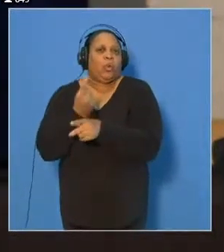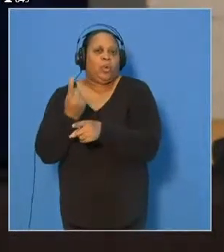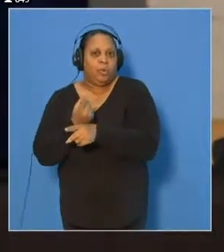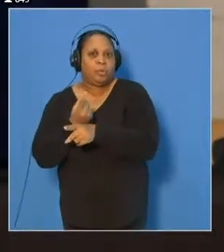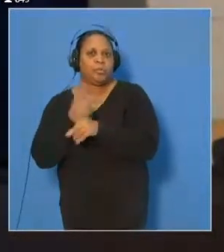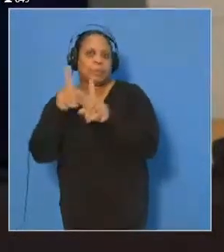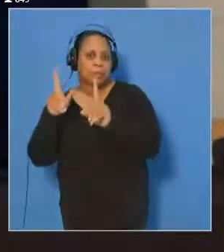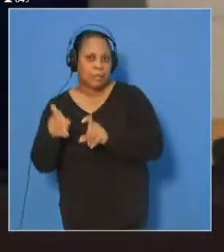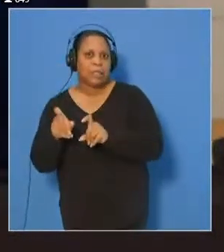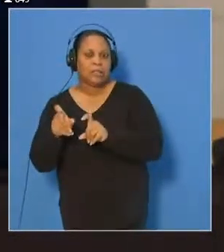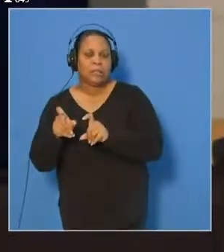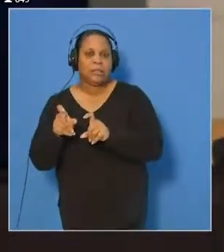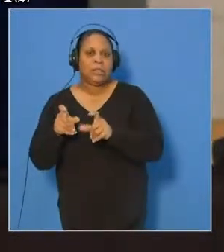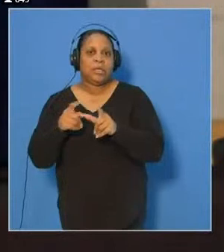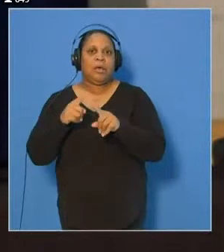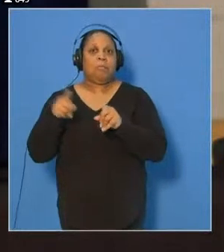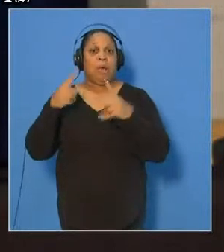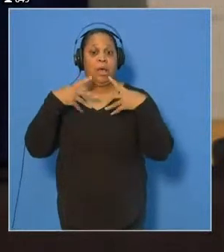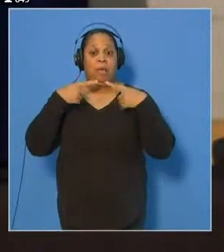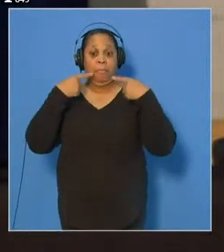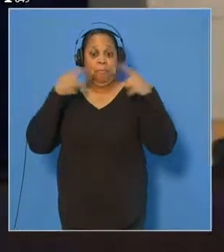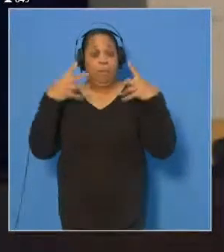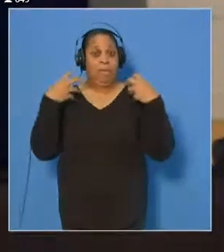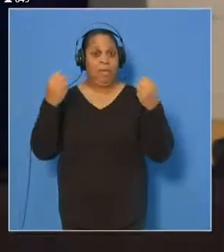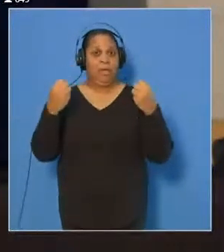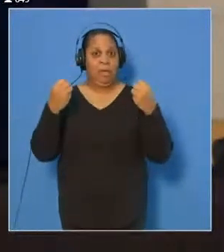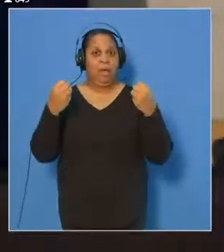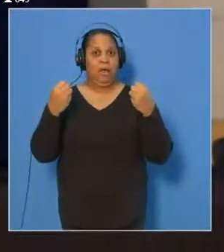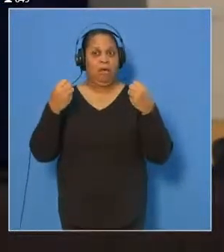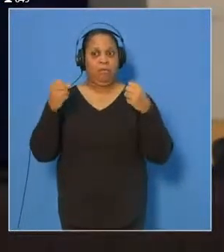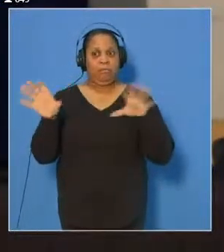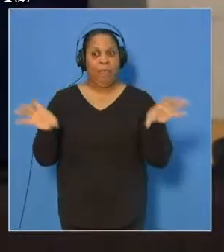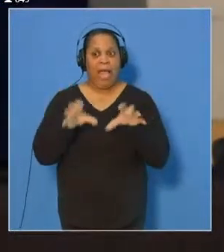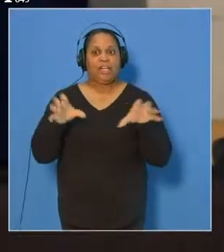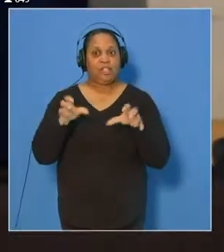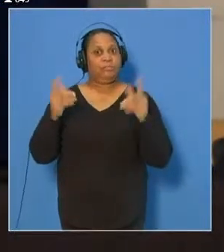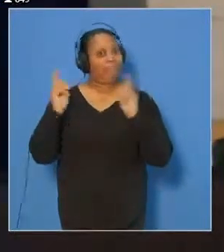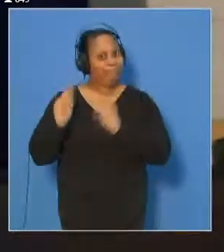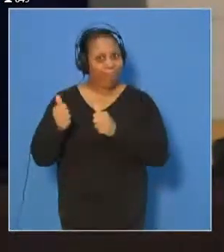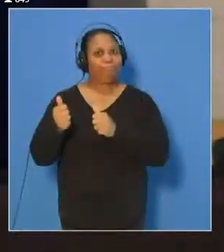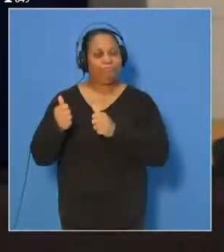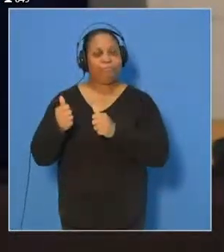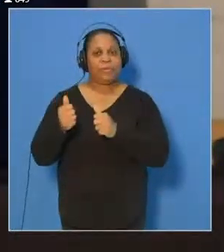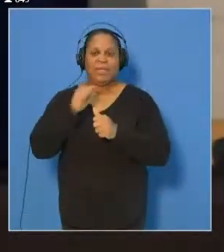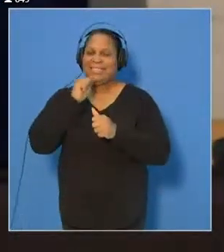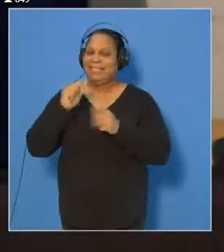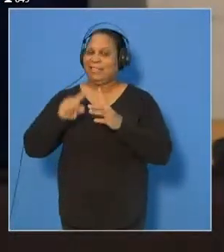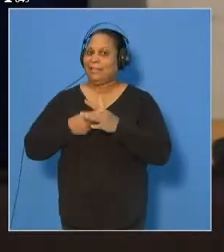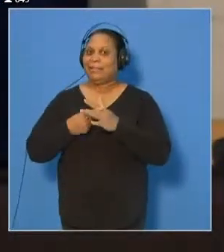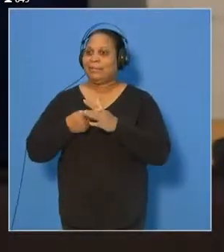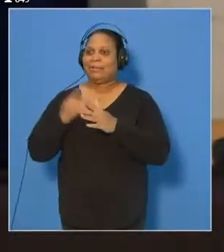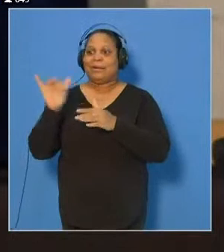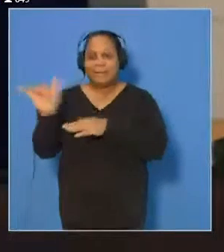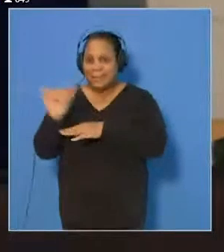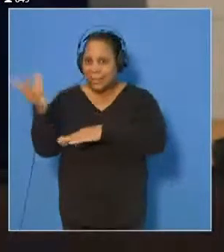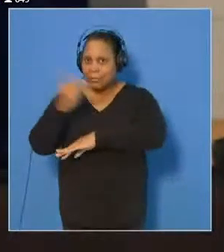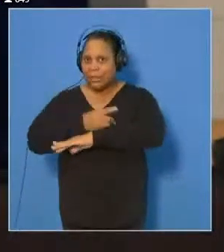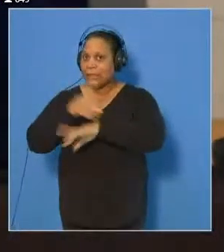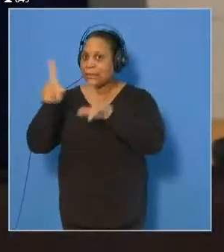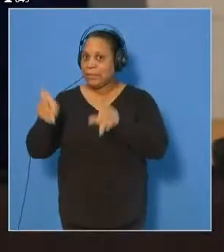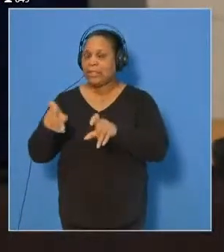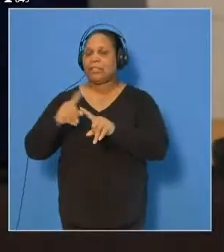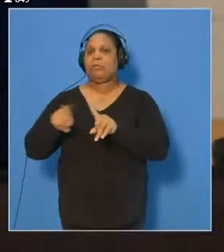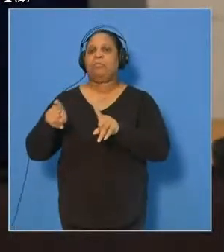test. But public health action takes place immediately. Public health action didn't start today when the testing started. Public health